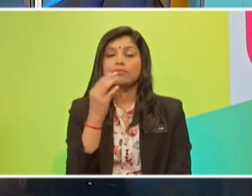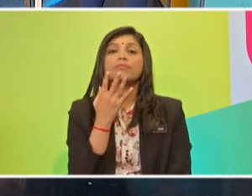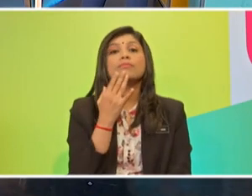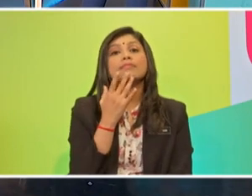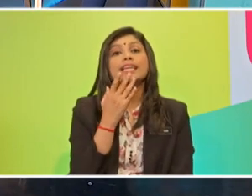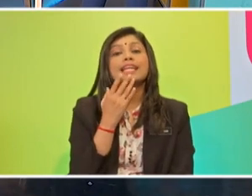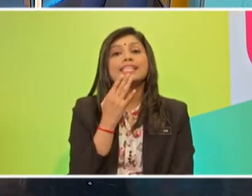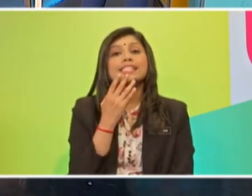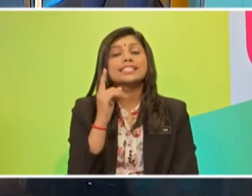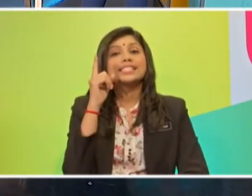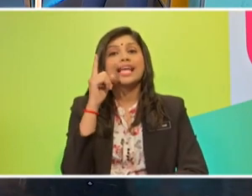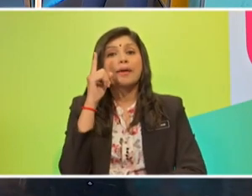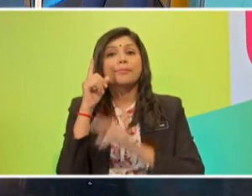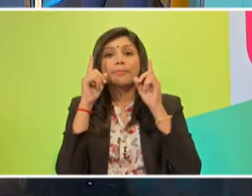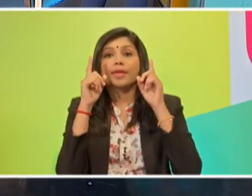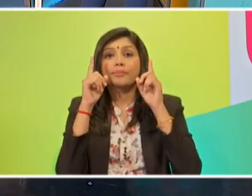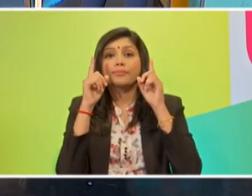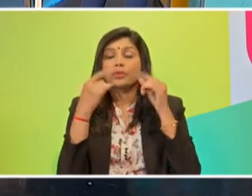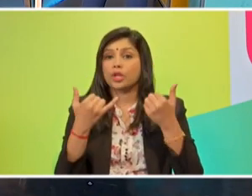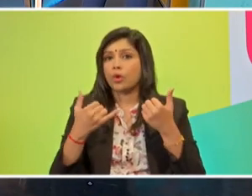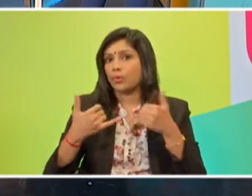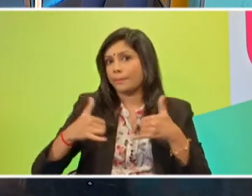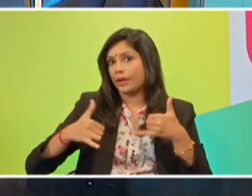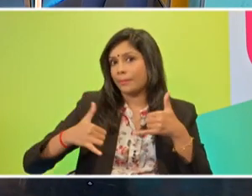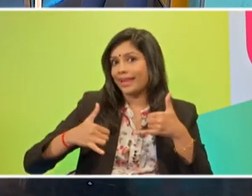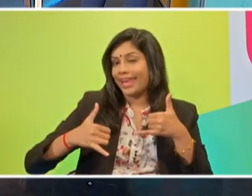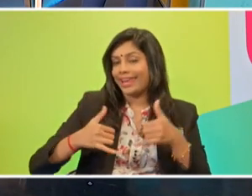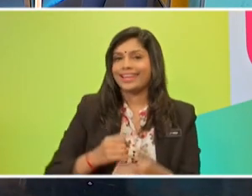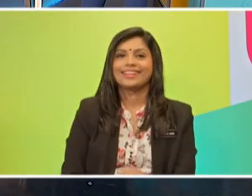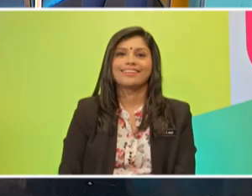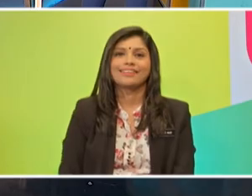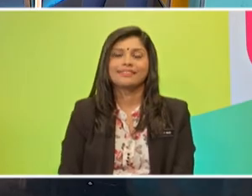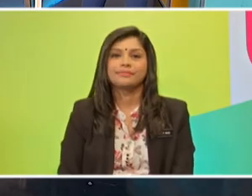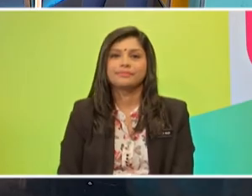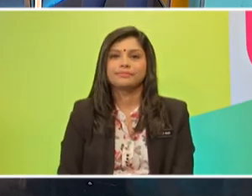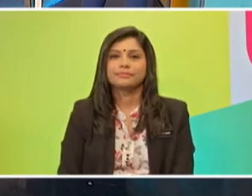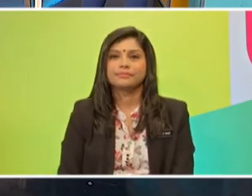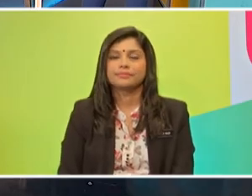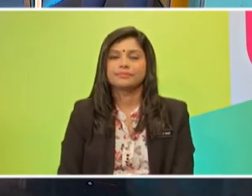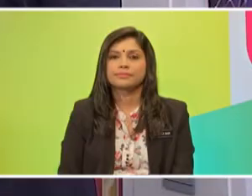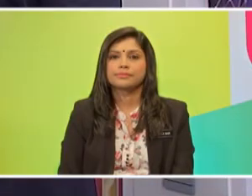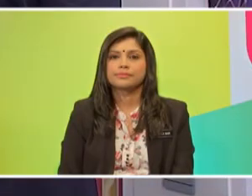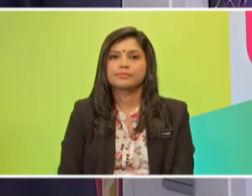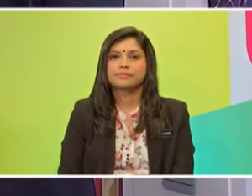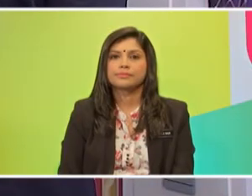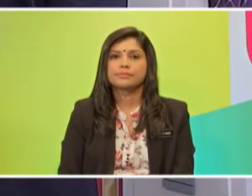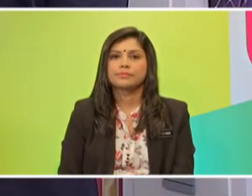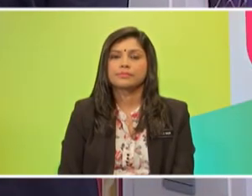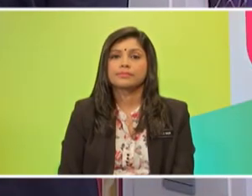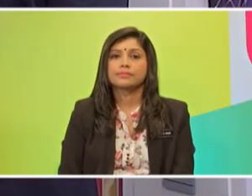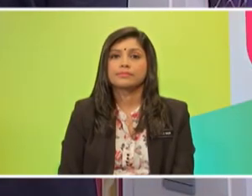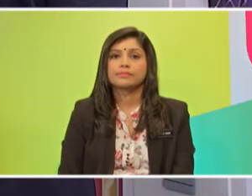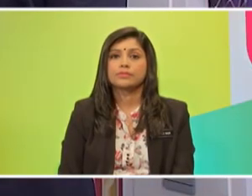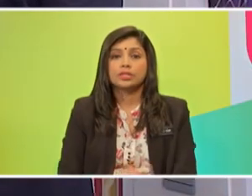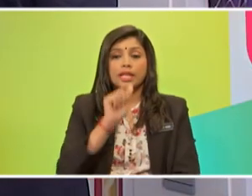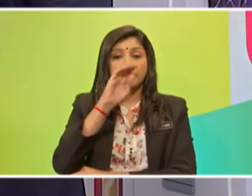we are going to play a game now. Uh-huh. Okay, let me tell you the game. Okay, the letters in the chart are in